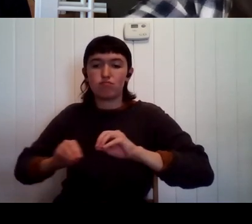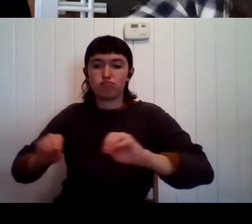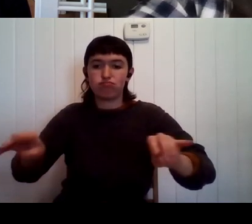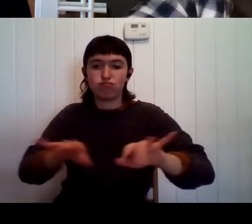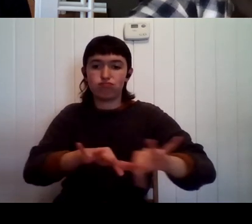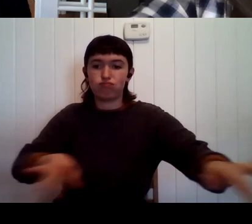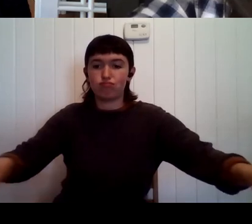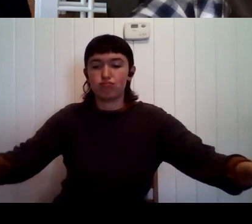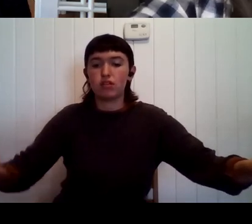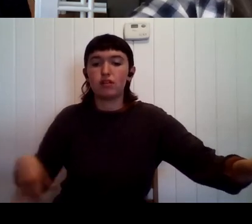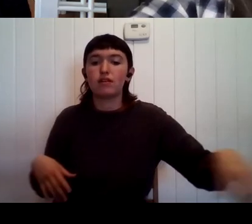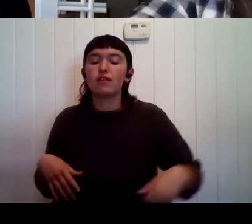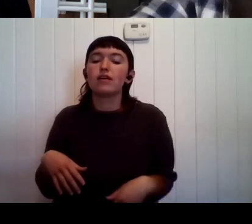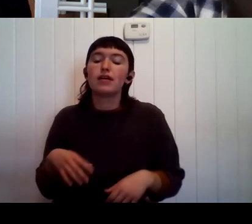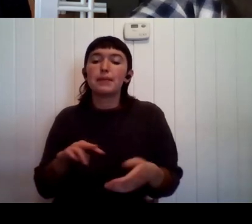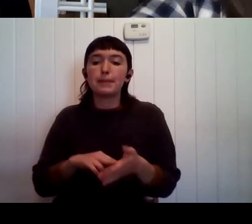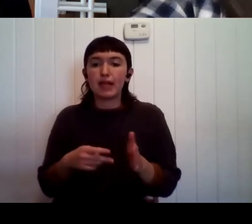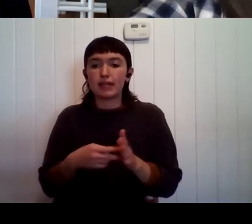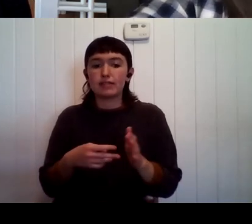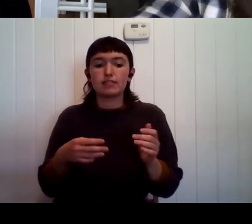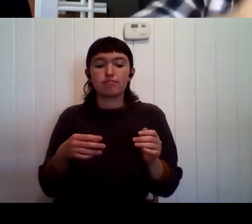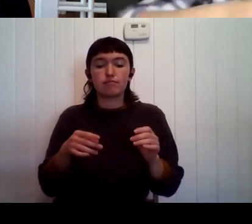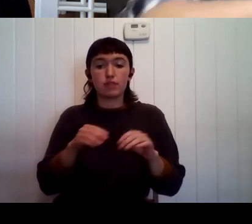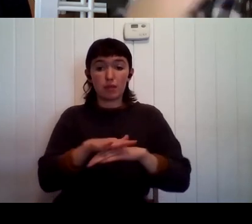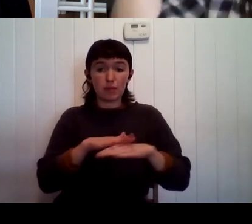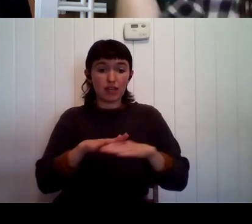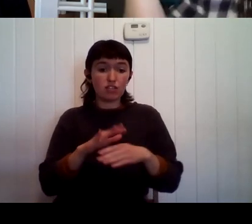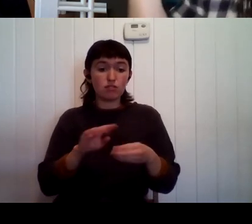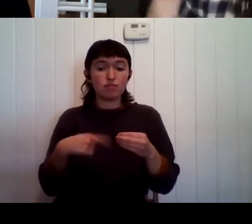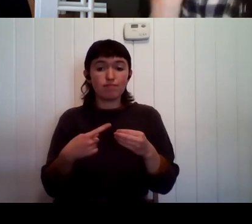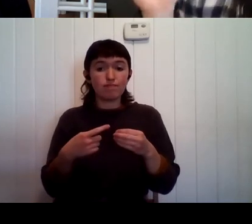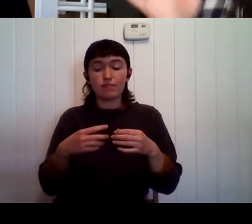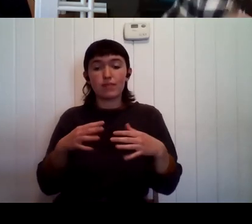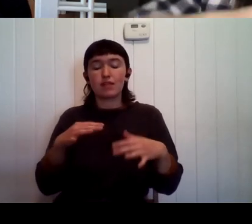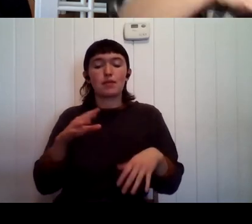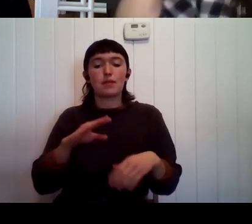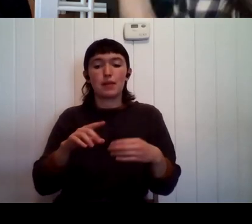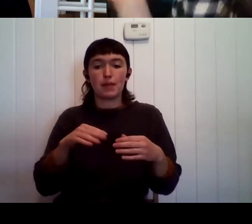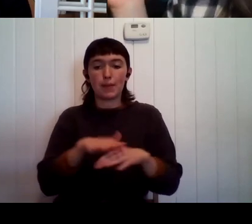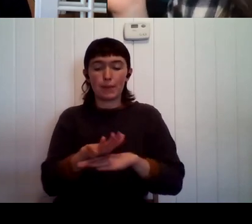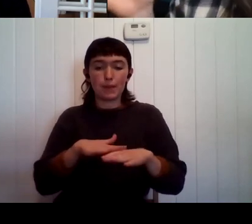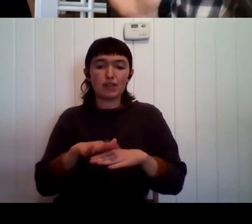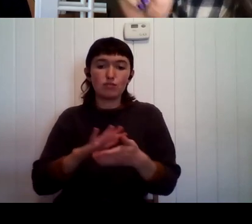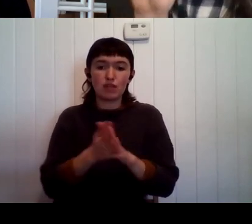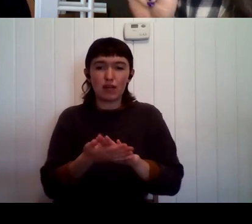which sounds like a good thing, but the algae get just totally take off. They completely have what's called an